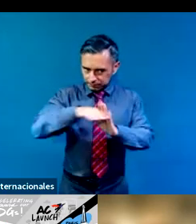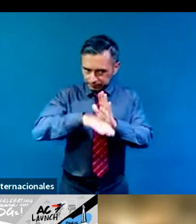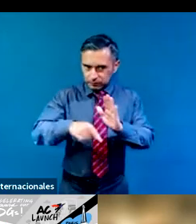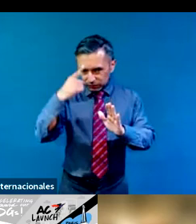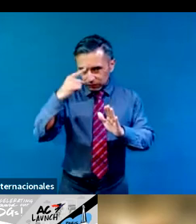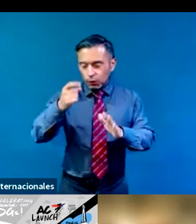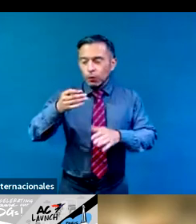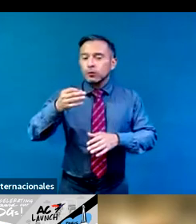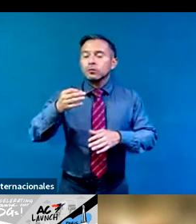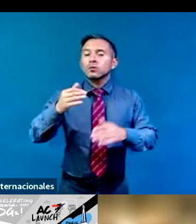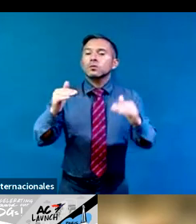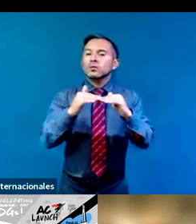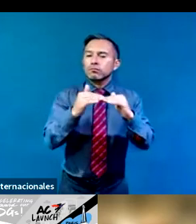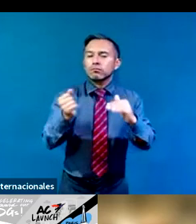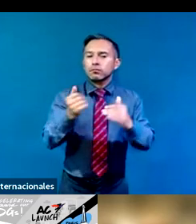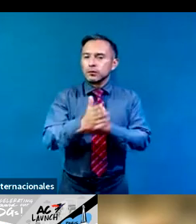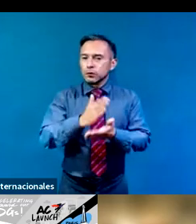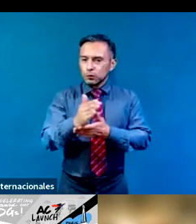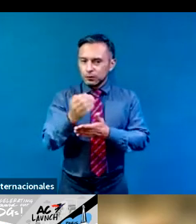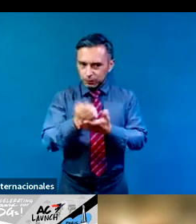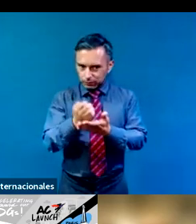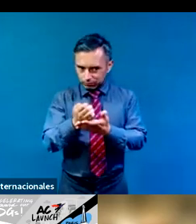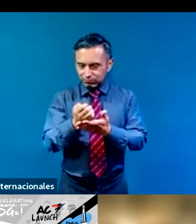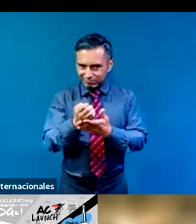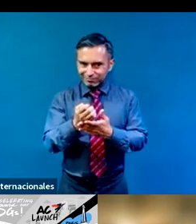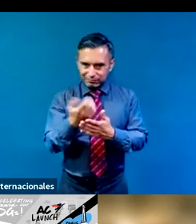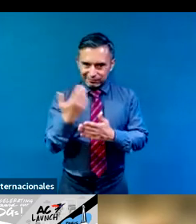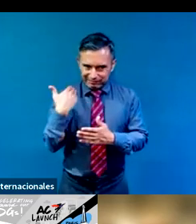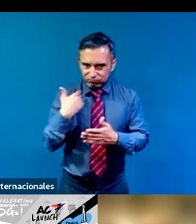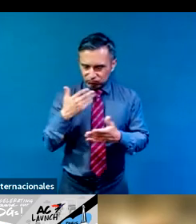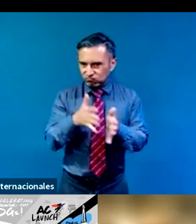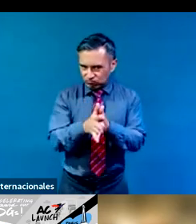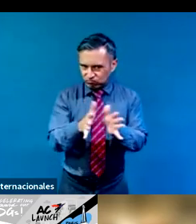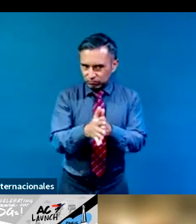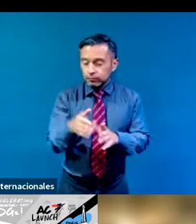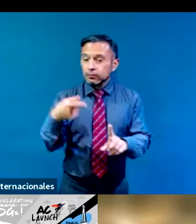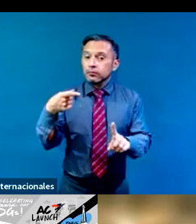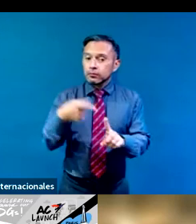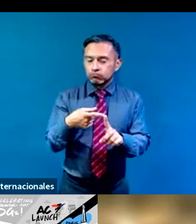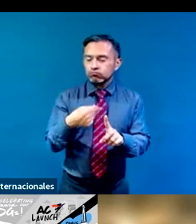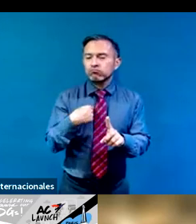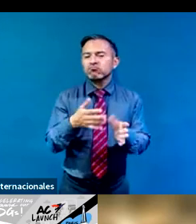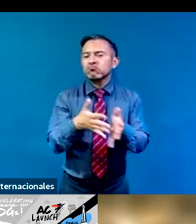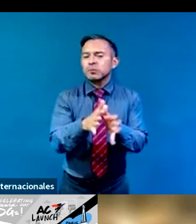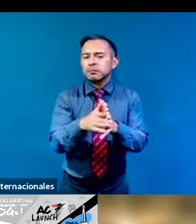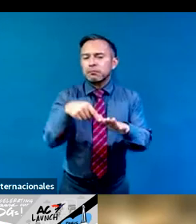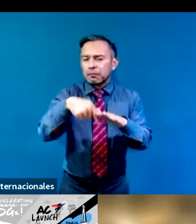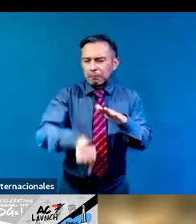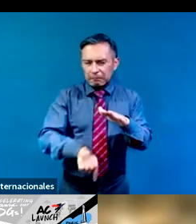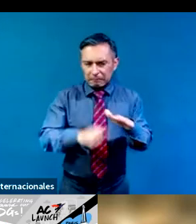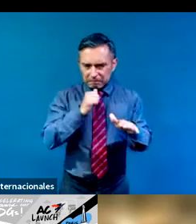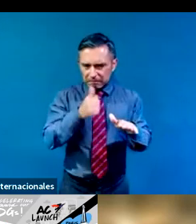mentioned, this is indeed a draft, and that's intentional. And so there is an opportunity